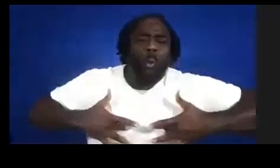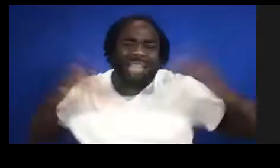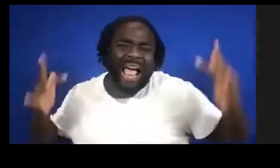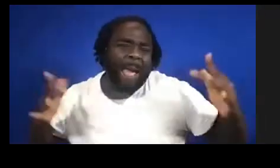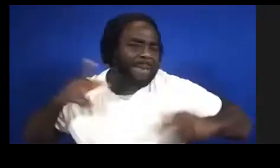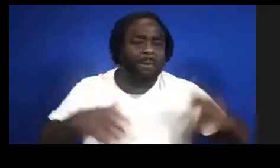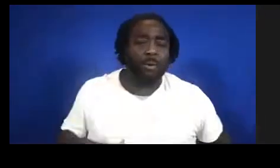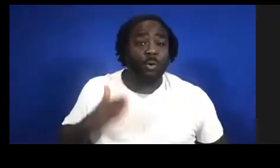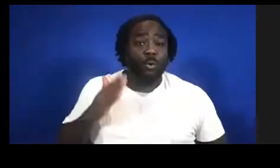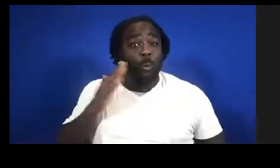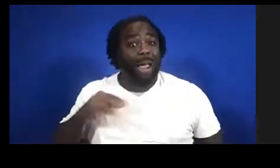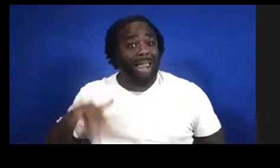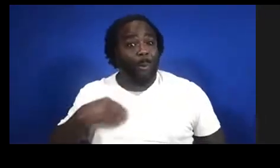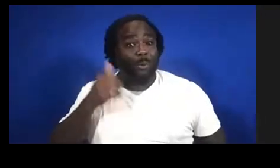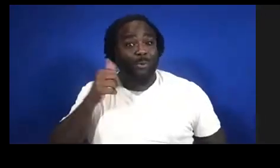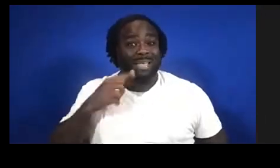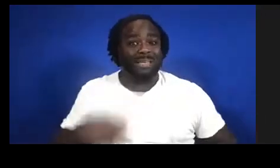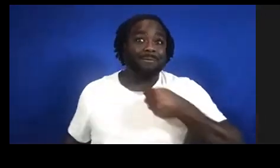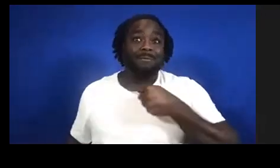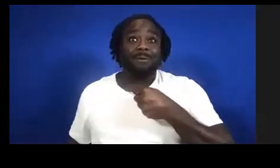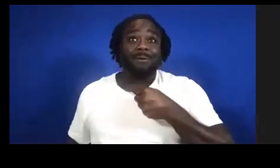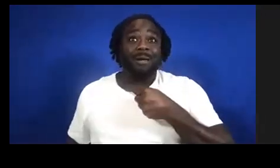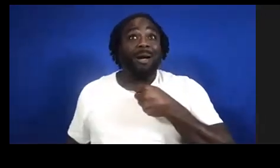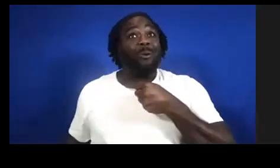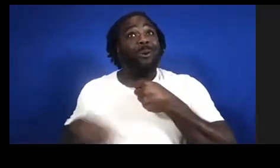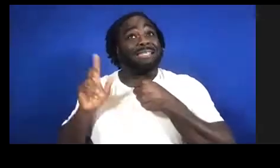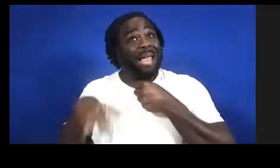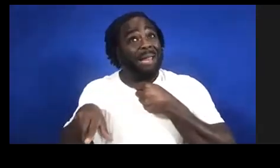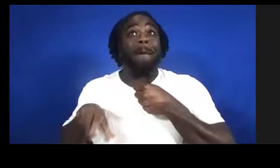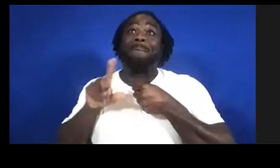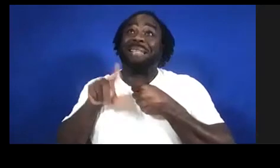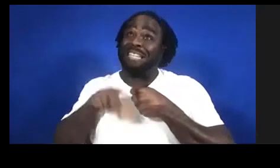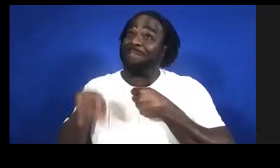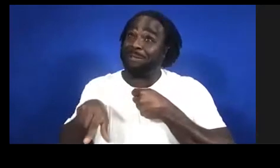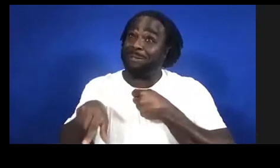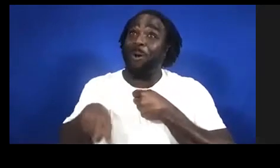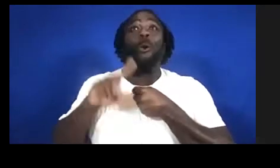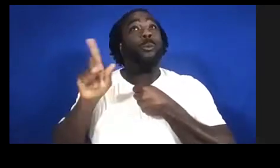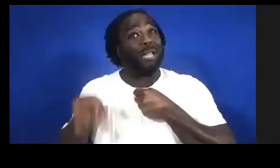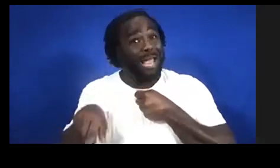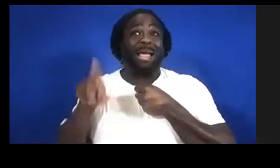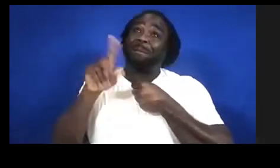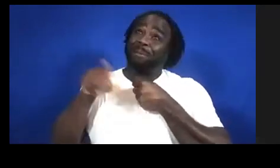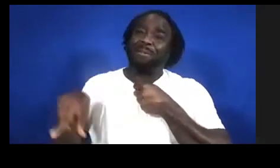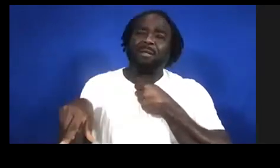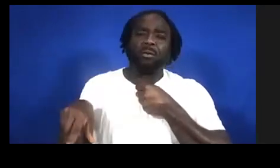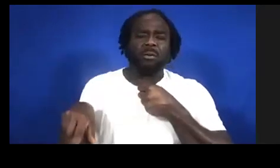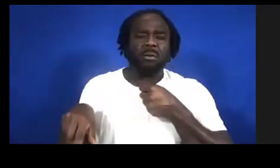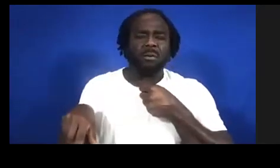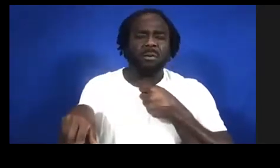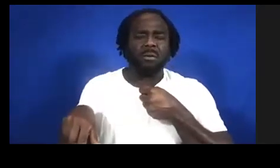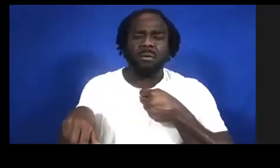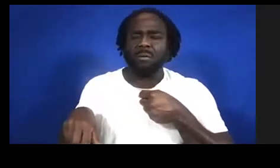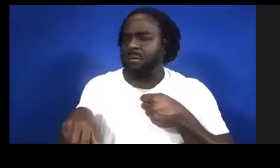I came out on the stage. What's up, Memphis? What's up? That little white girl looked at me and she said, what's up, Memphis? How